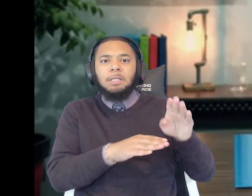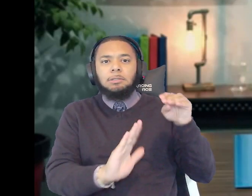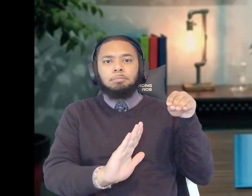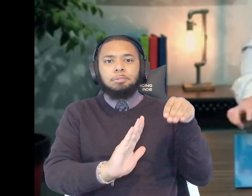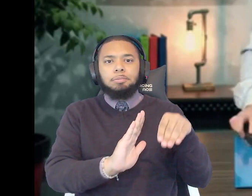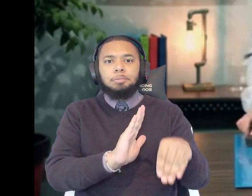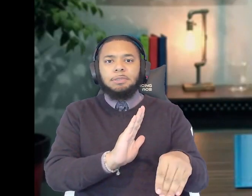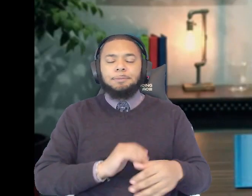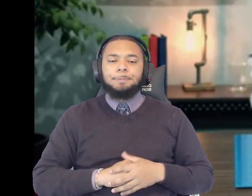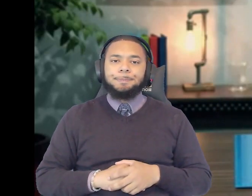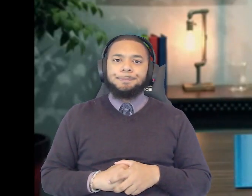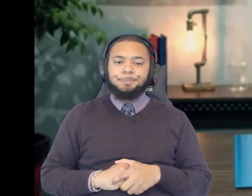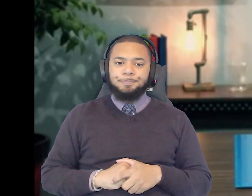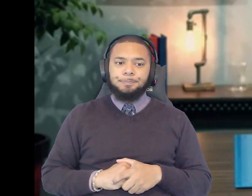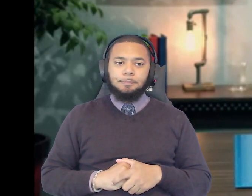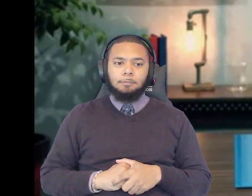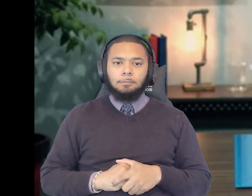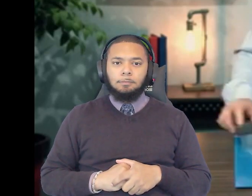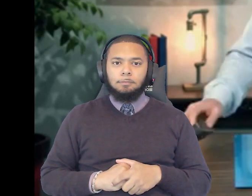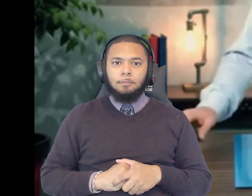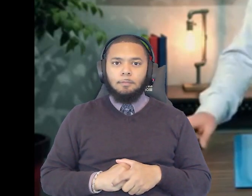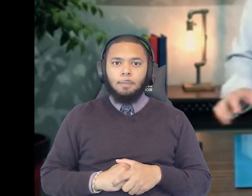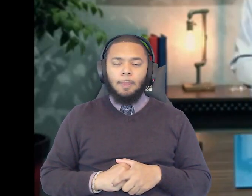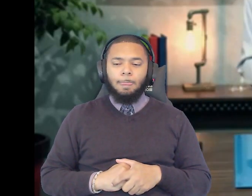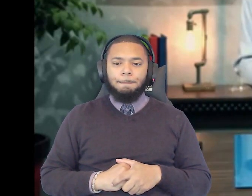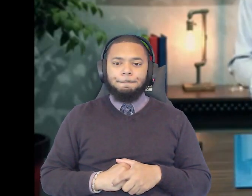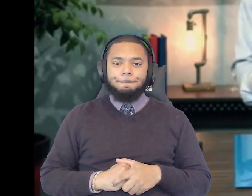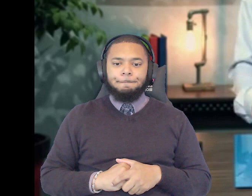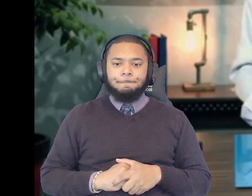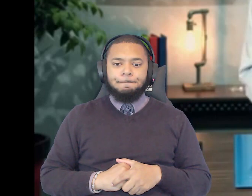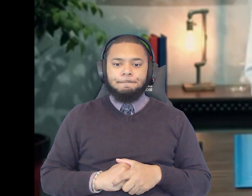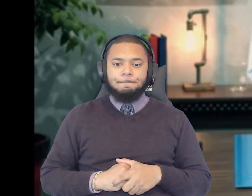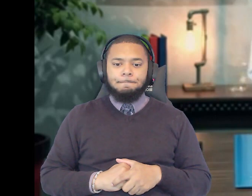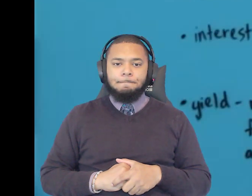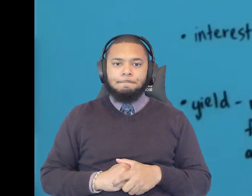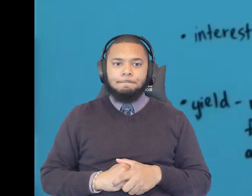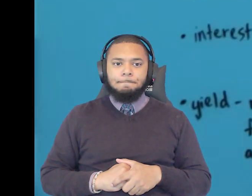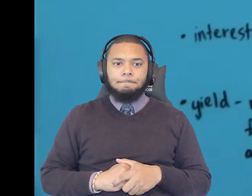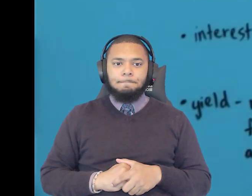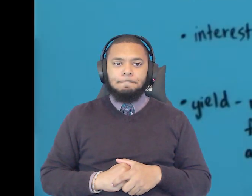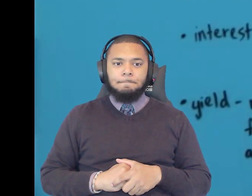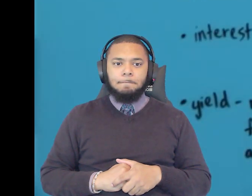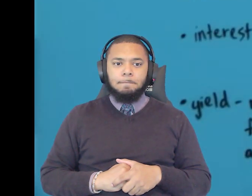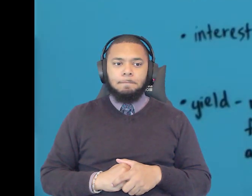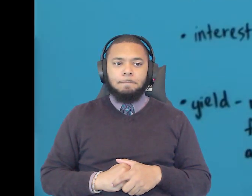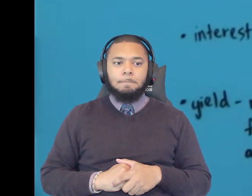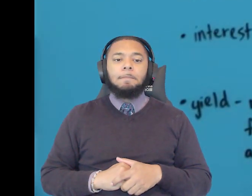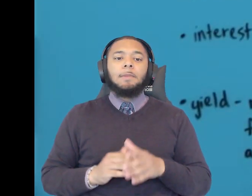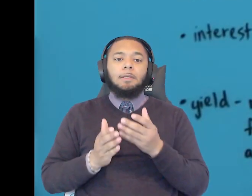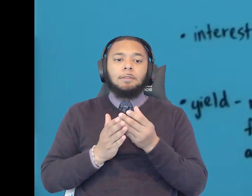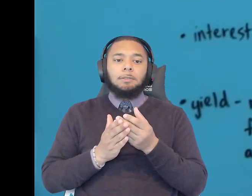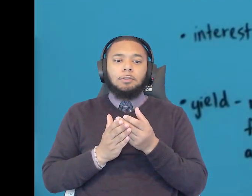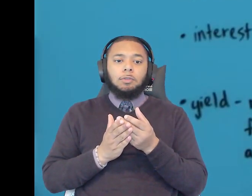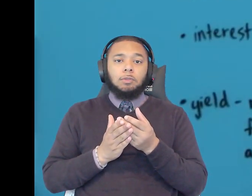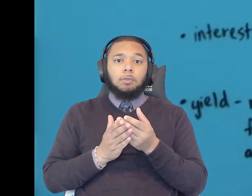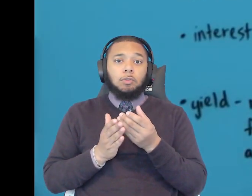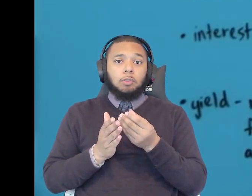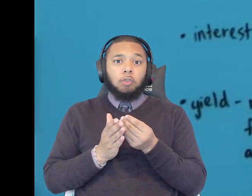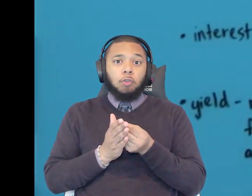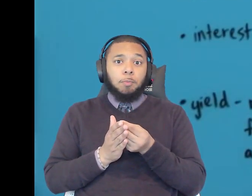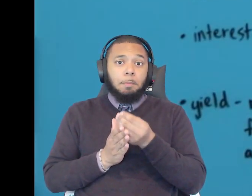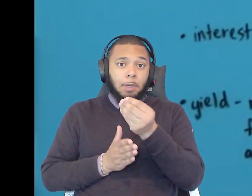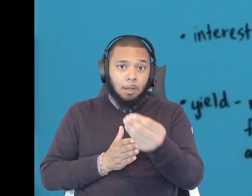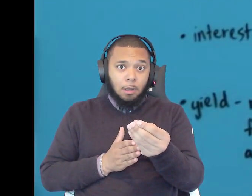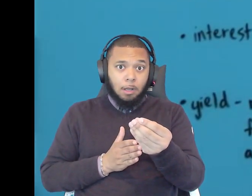But let's just look at this problem as is, because we don't have any other information. You purchased this for